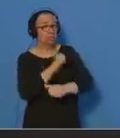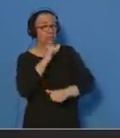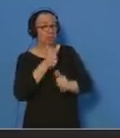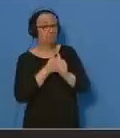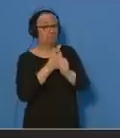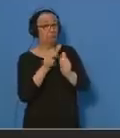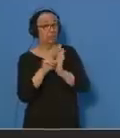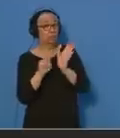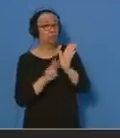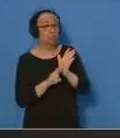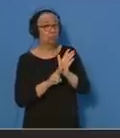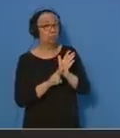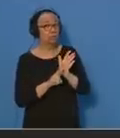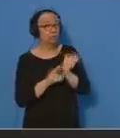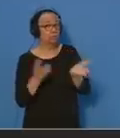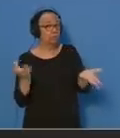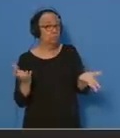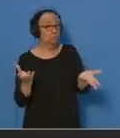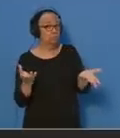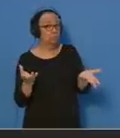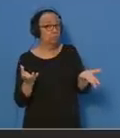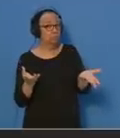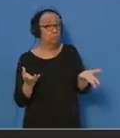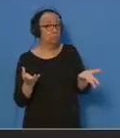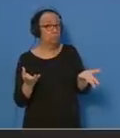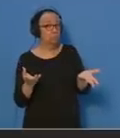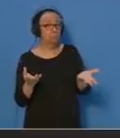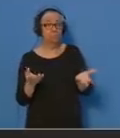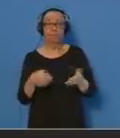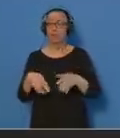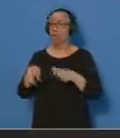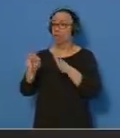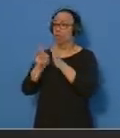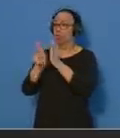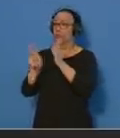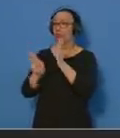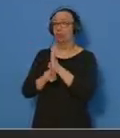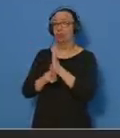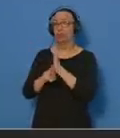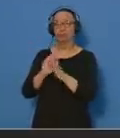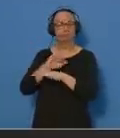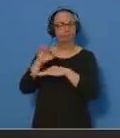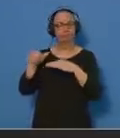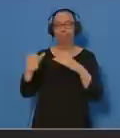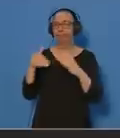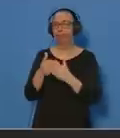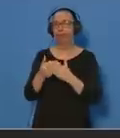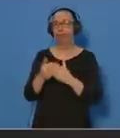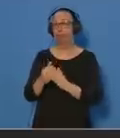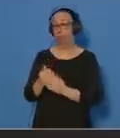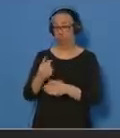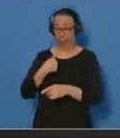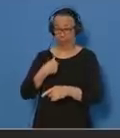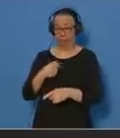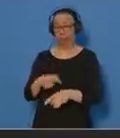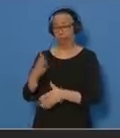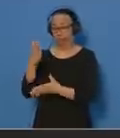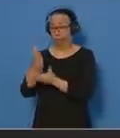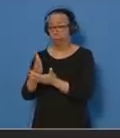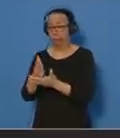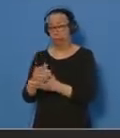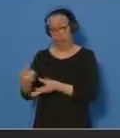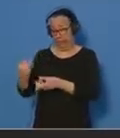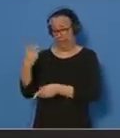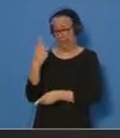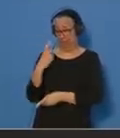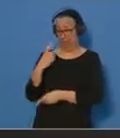the rules and regulations? The rules are for everyone. When I go through a checkpoint, if I'm asked for my ID, I present